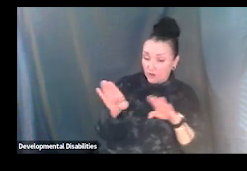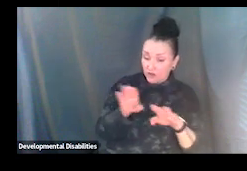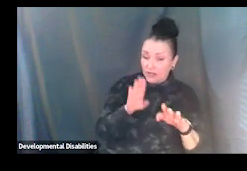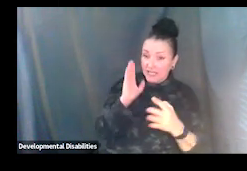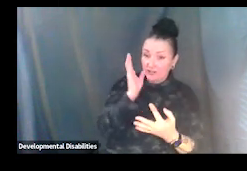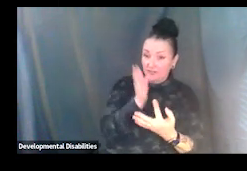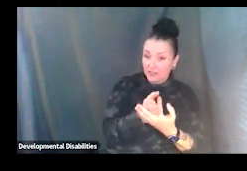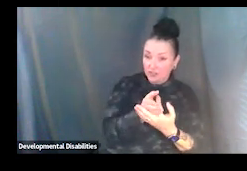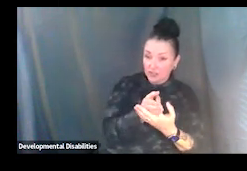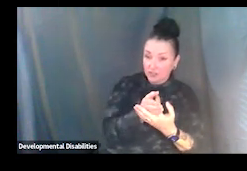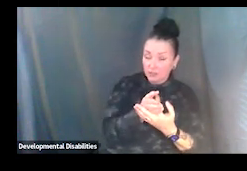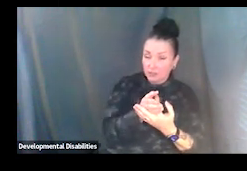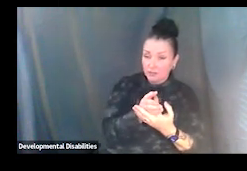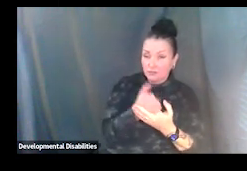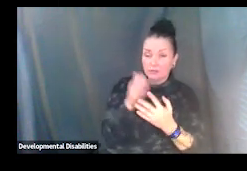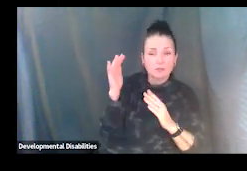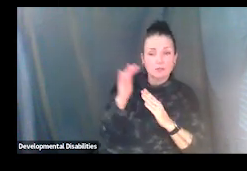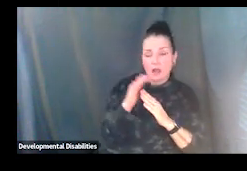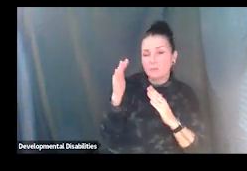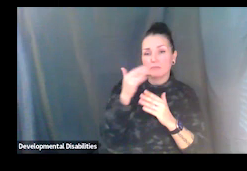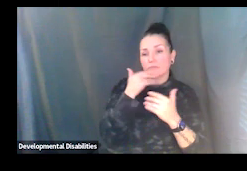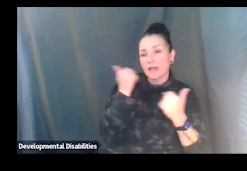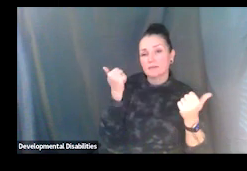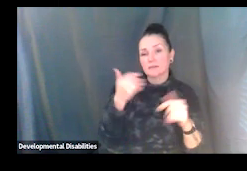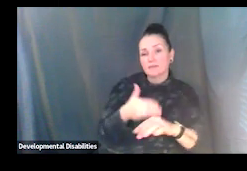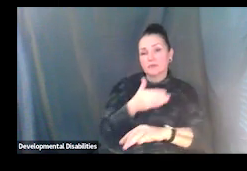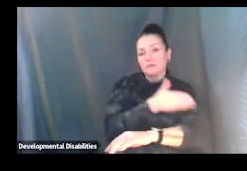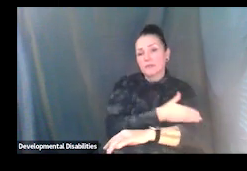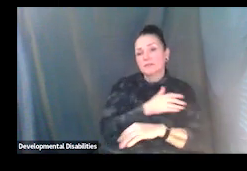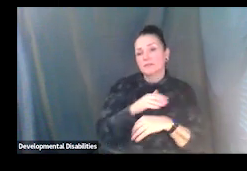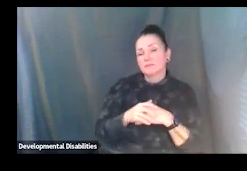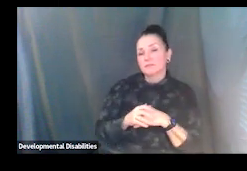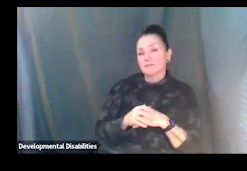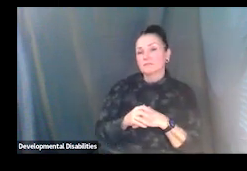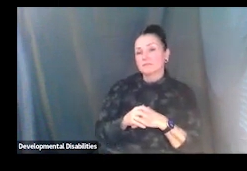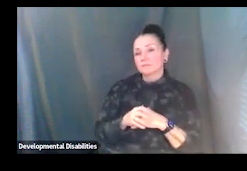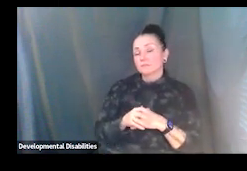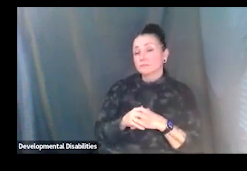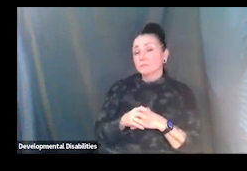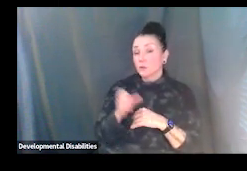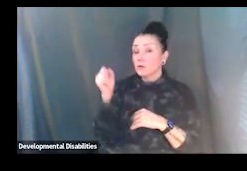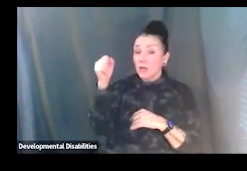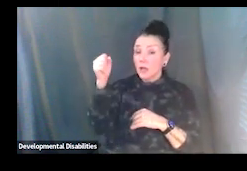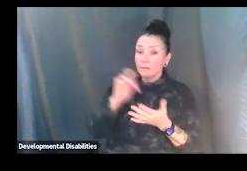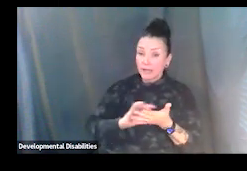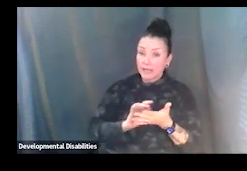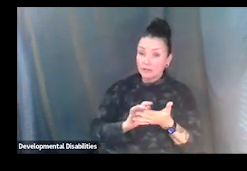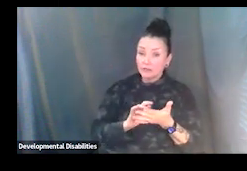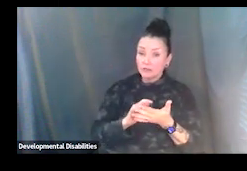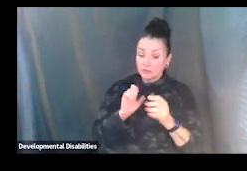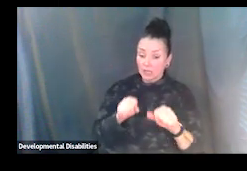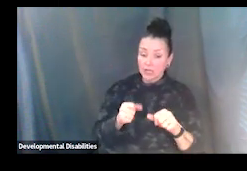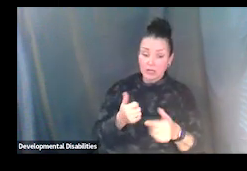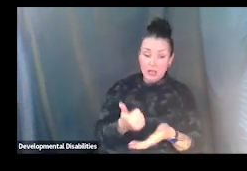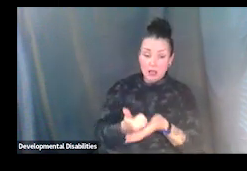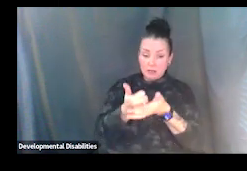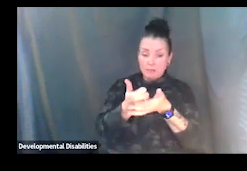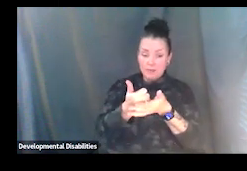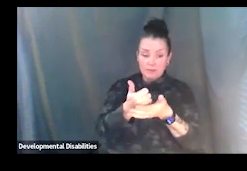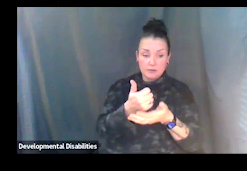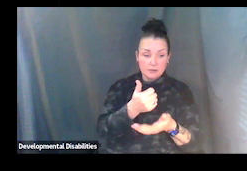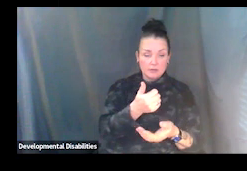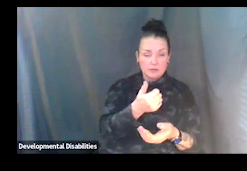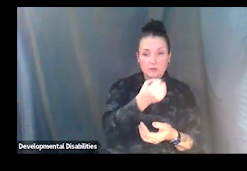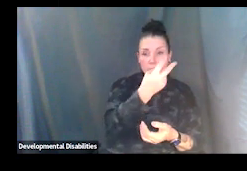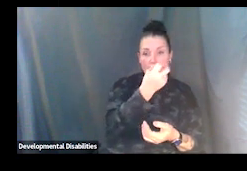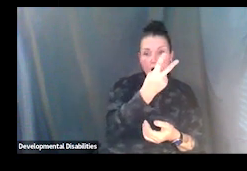And that's really what we want. We're not, it's nice that these medicines help over 12 or 16 weeks, but frankly, who cares? What we really want to know is are there